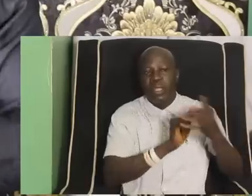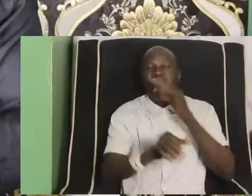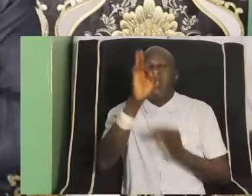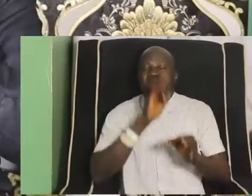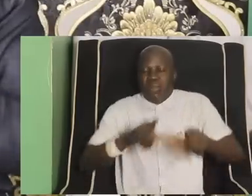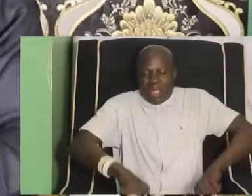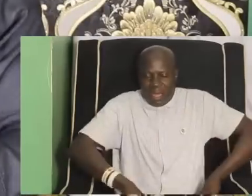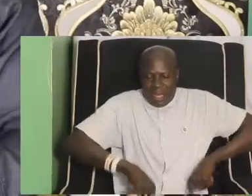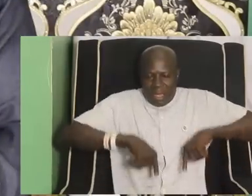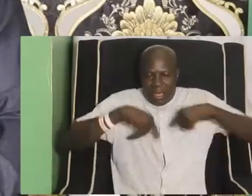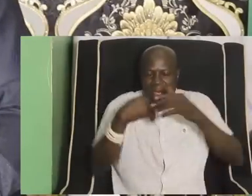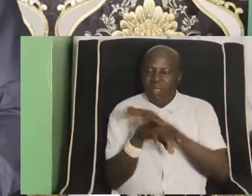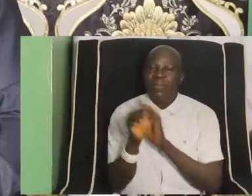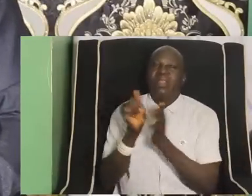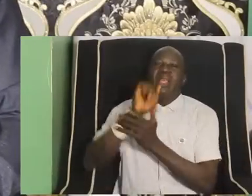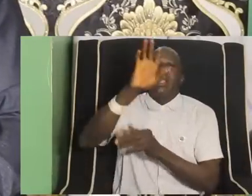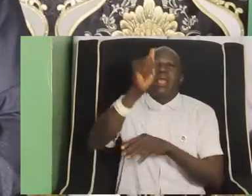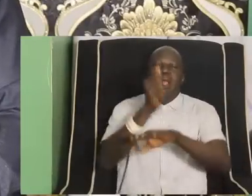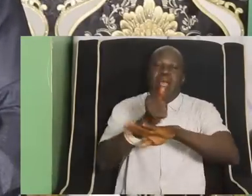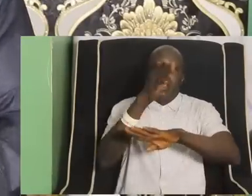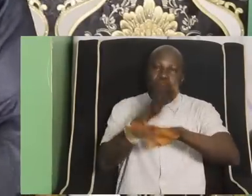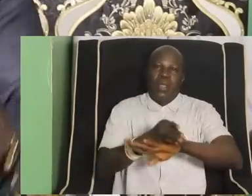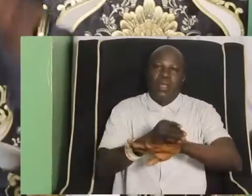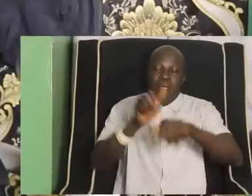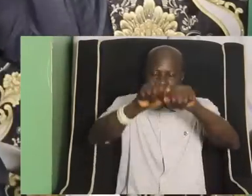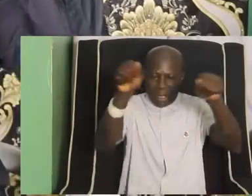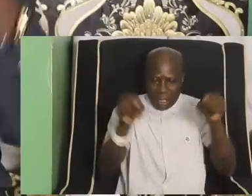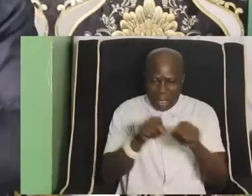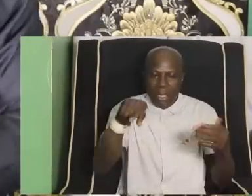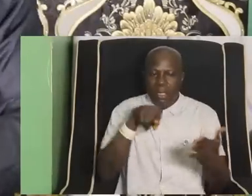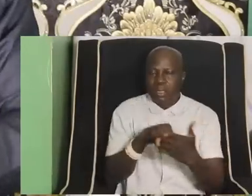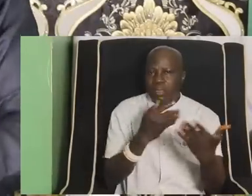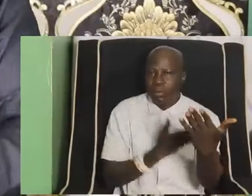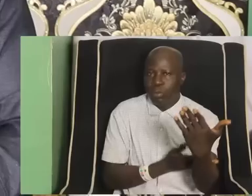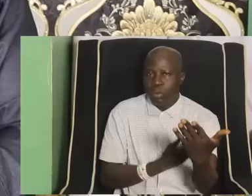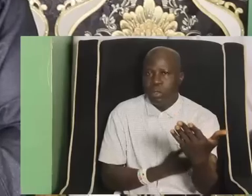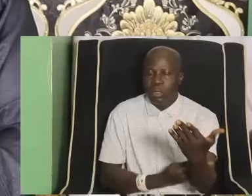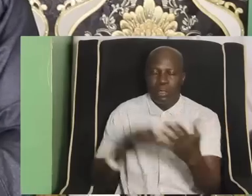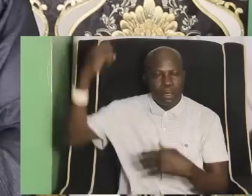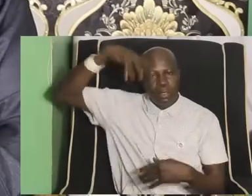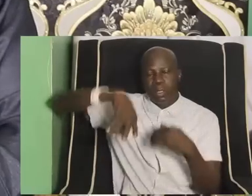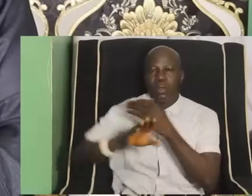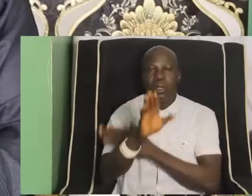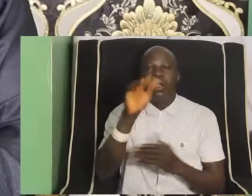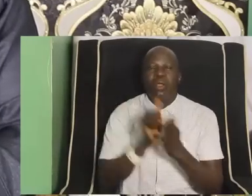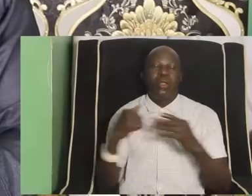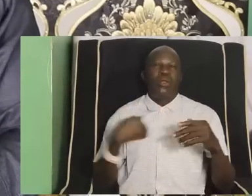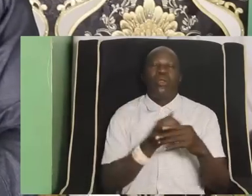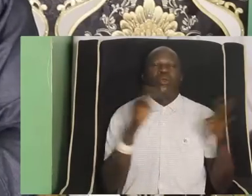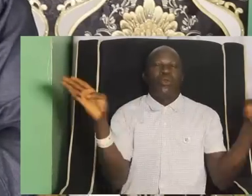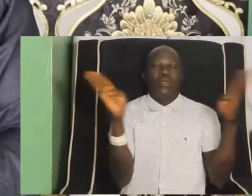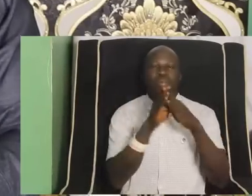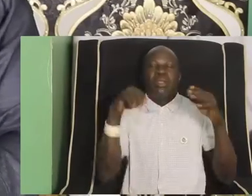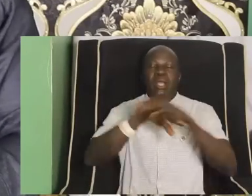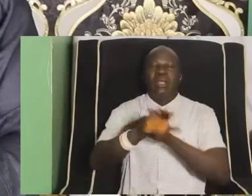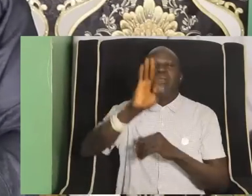olugbe ni Abe Okuta. If you live in Abe Okuta environ. Laaro ilagbara Olorun. This morning by the grace of God. A o pade ni Fajo